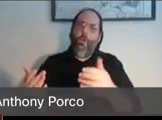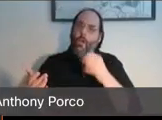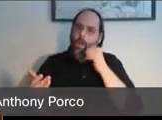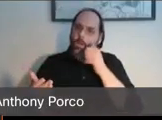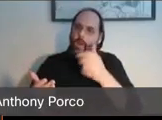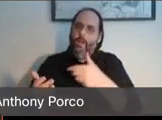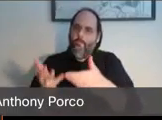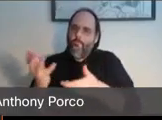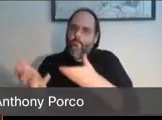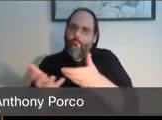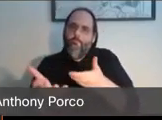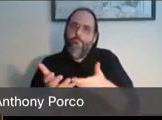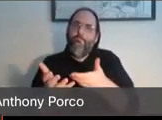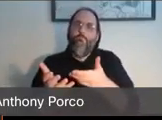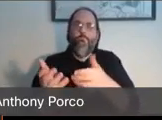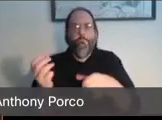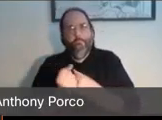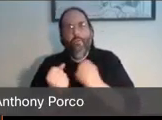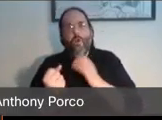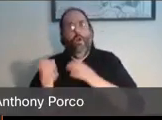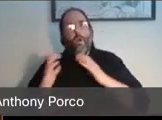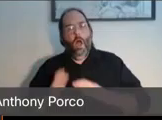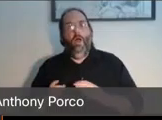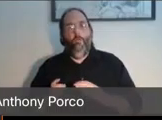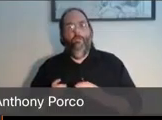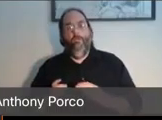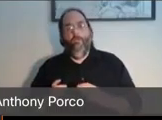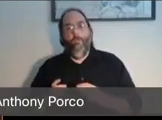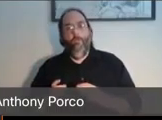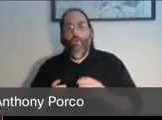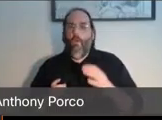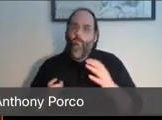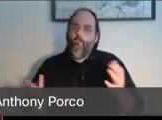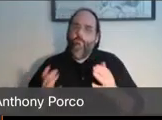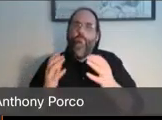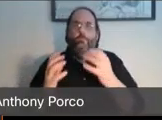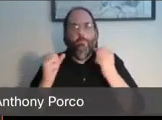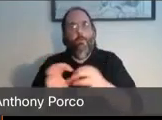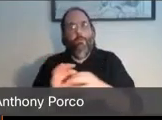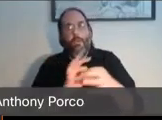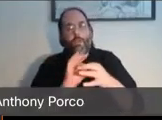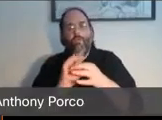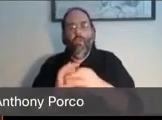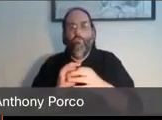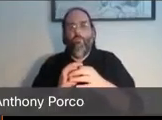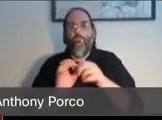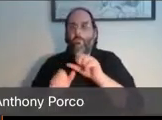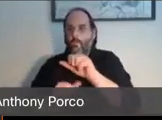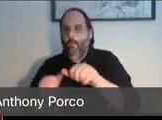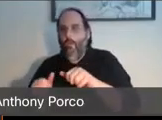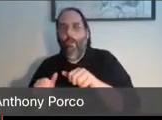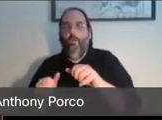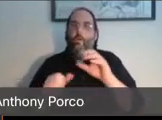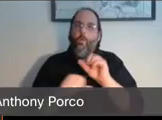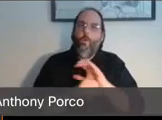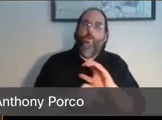day-to-day tasks of working with our clients and facilitating strong relationships with each other, our colleagues,